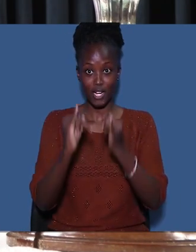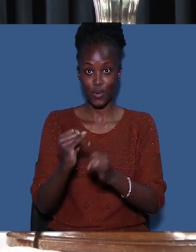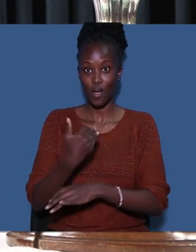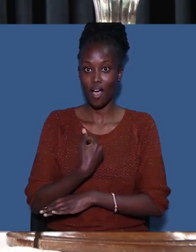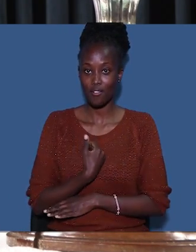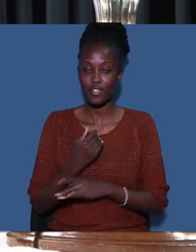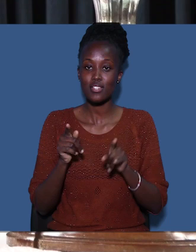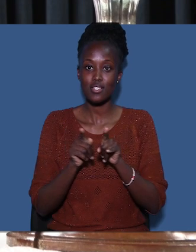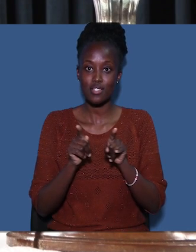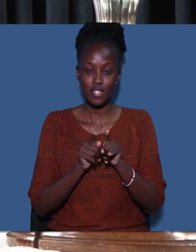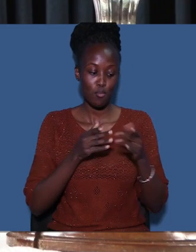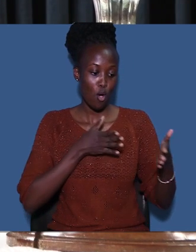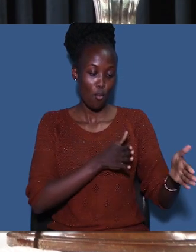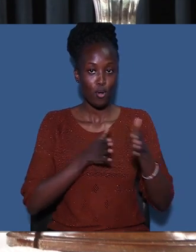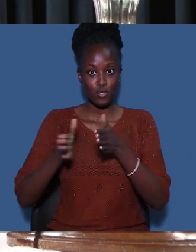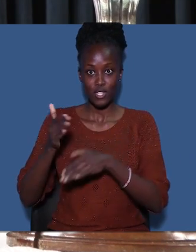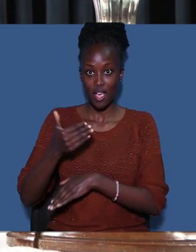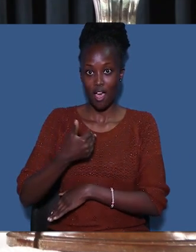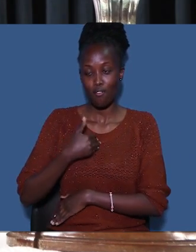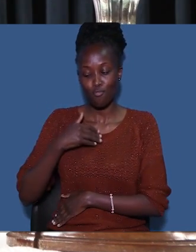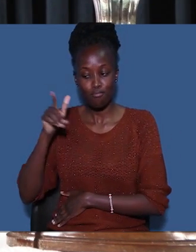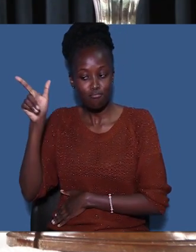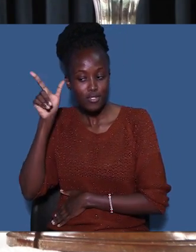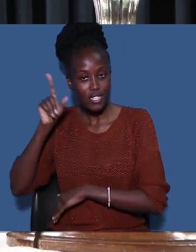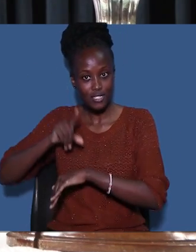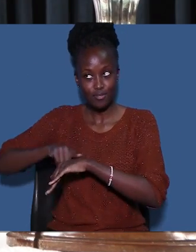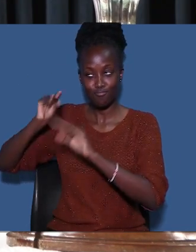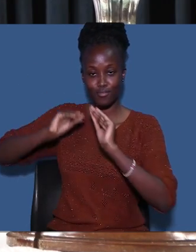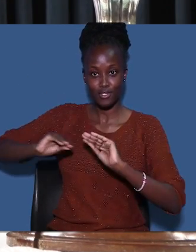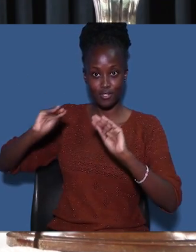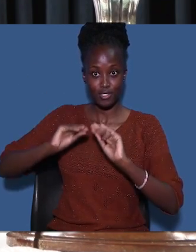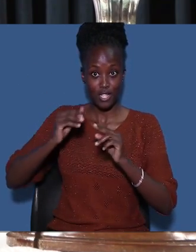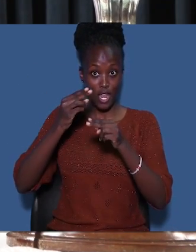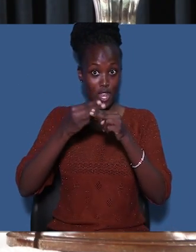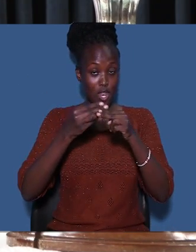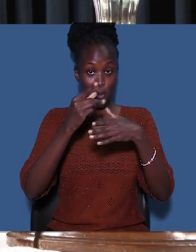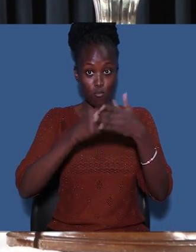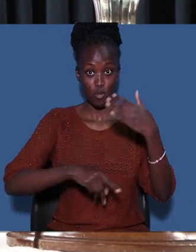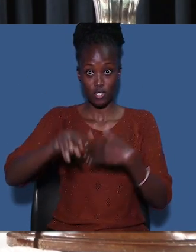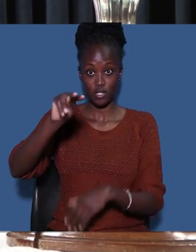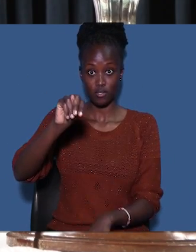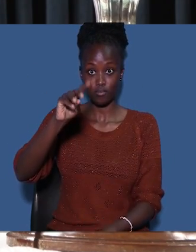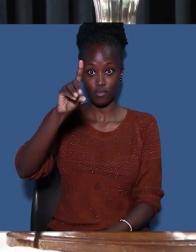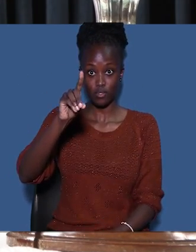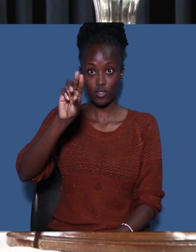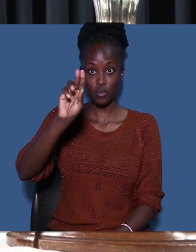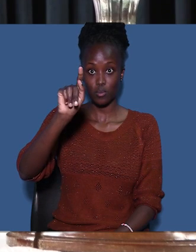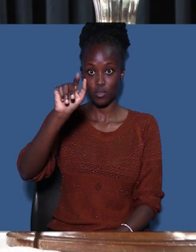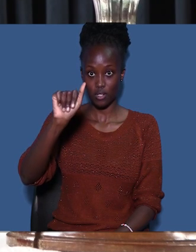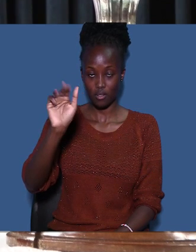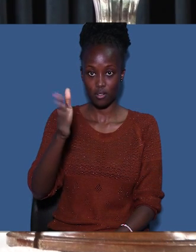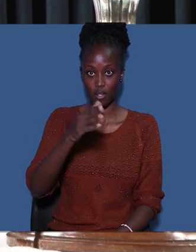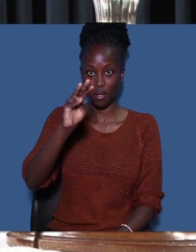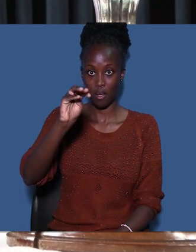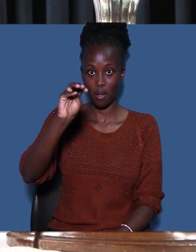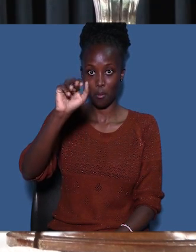morning. My name is Nduta Malinda, and I serve as a deacon here at the All Saints Cathedral,